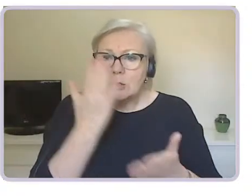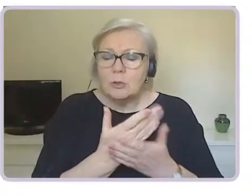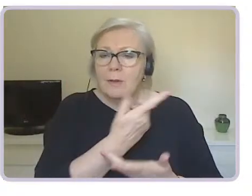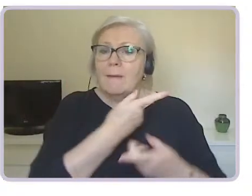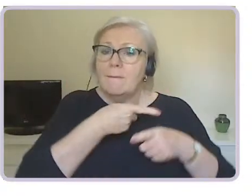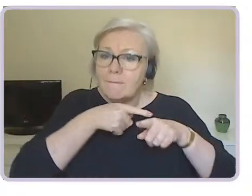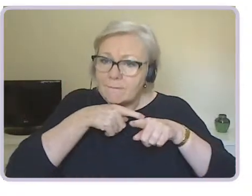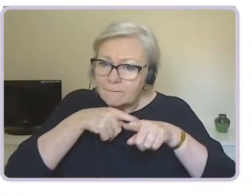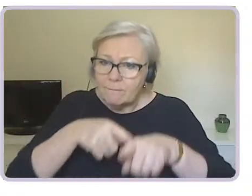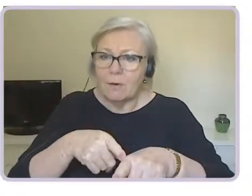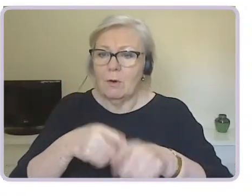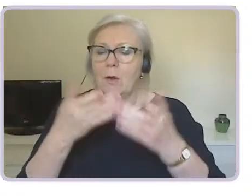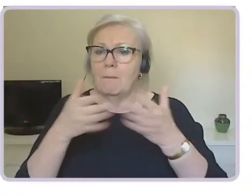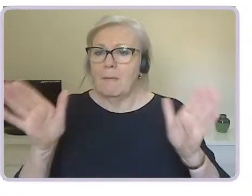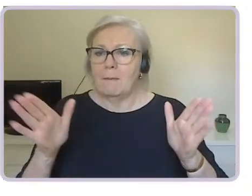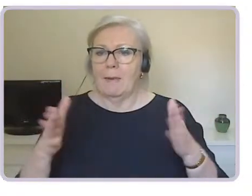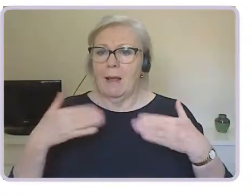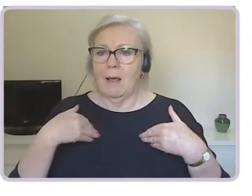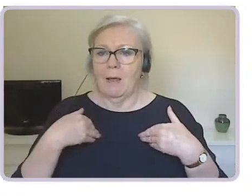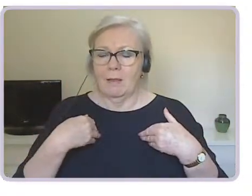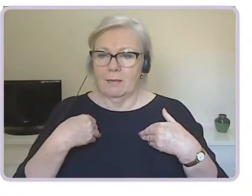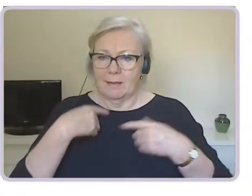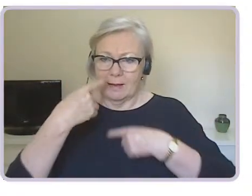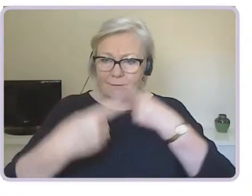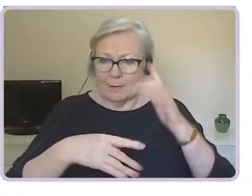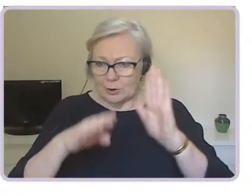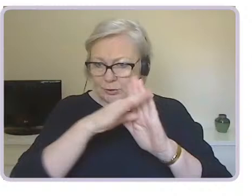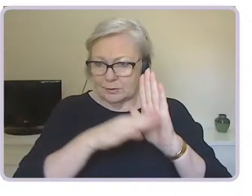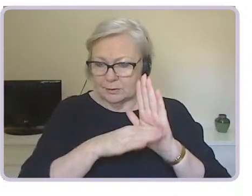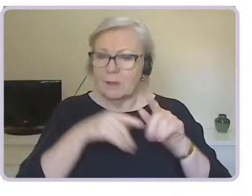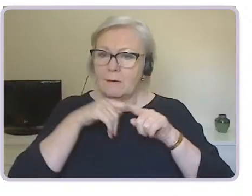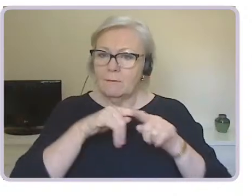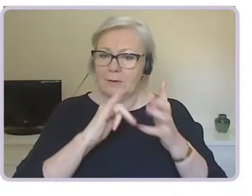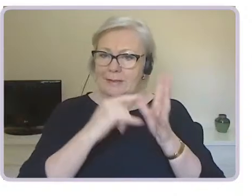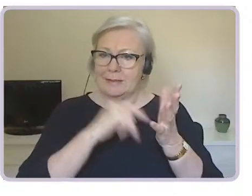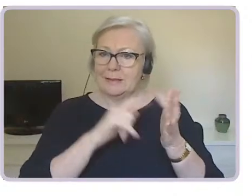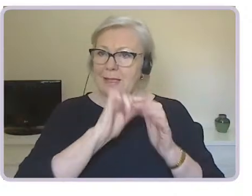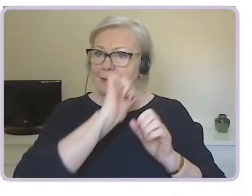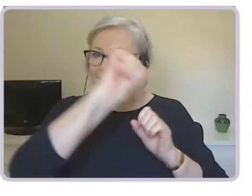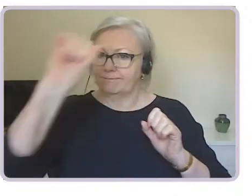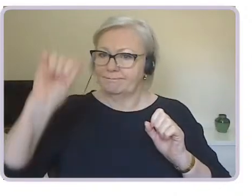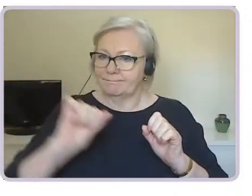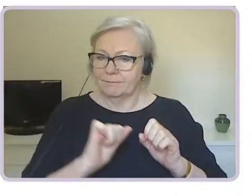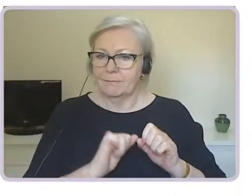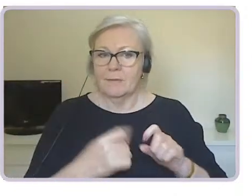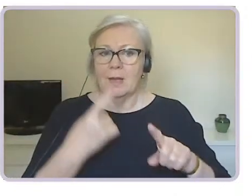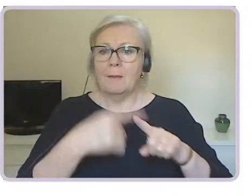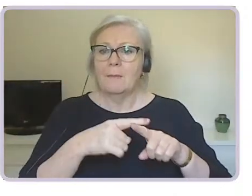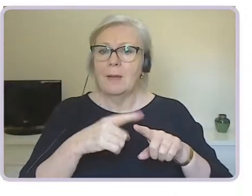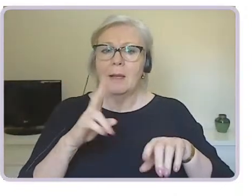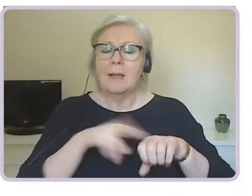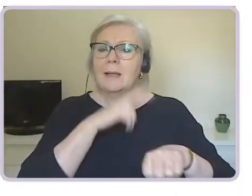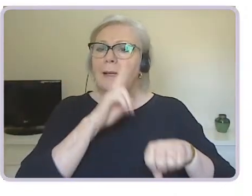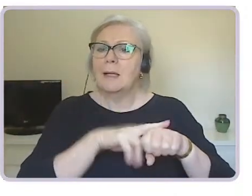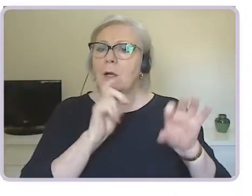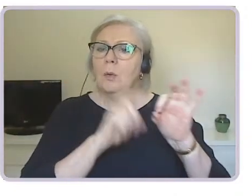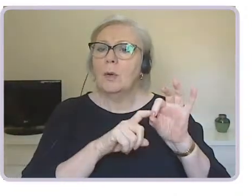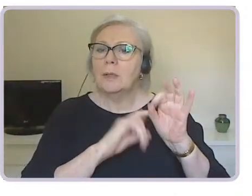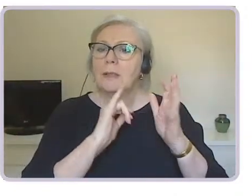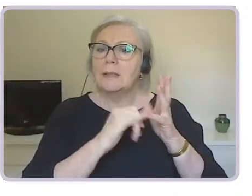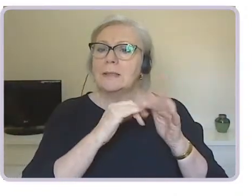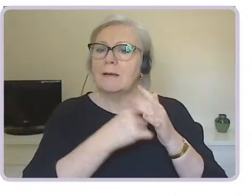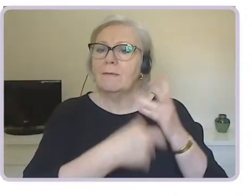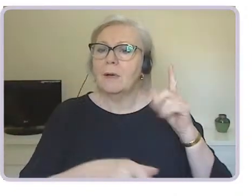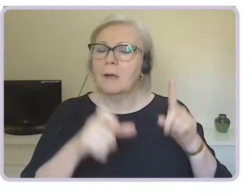the public health directives of that state. And it's fair to say the National Quality and Safeguard Commission at that point had